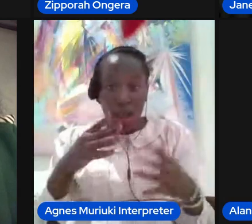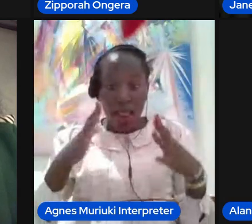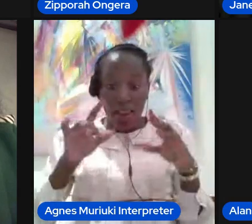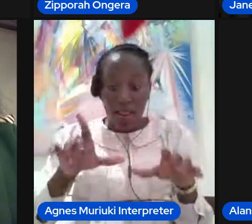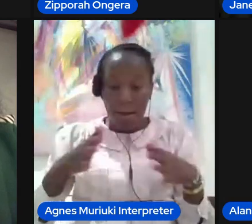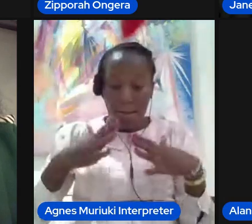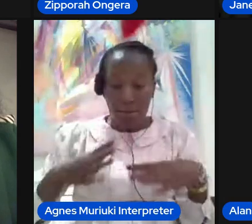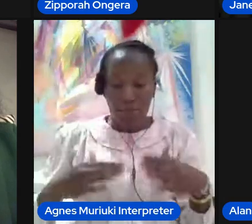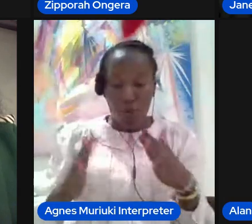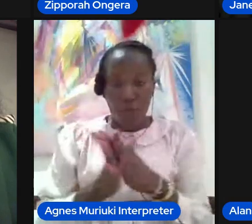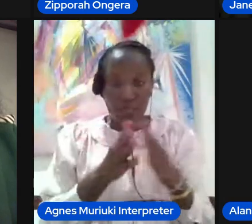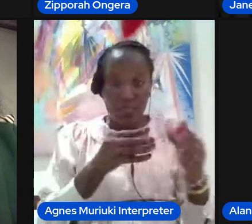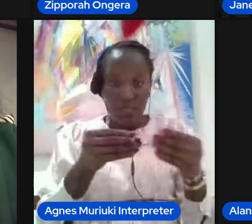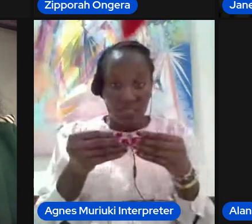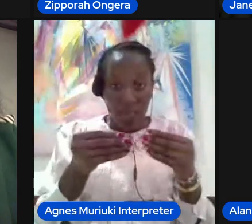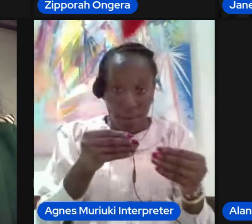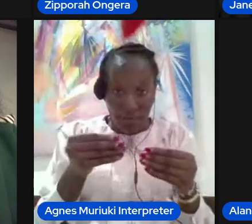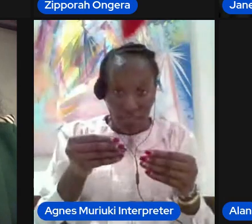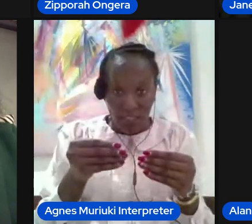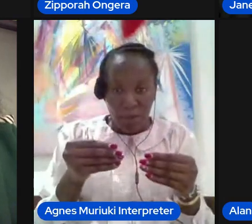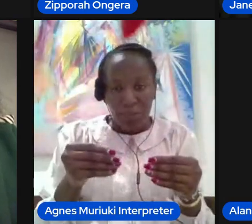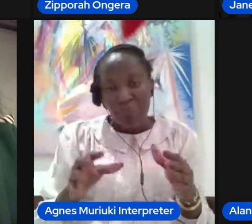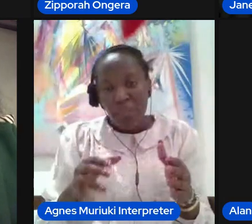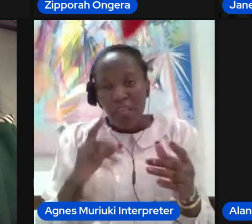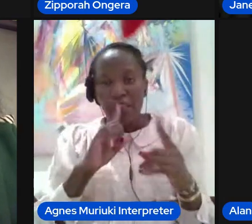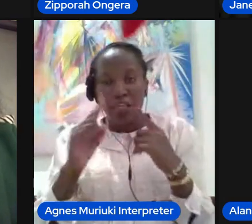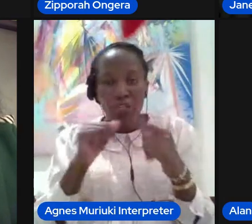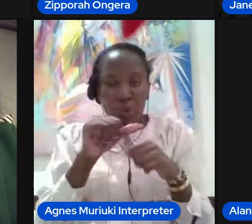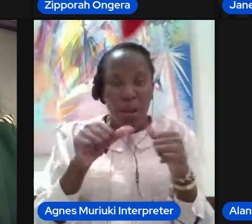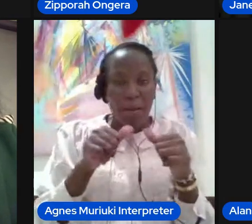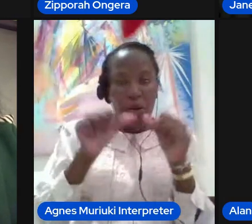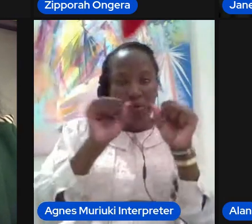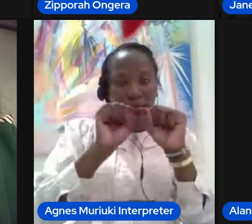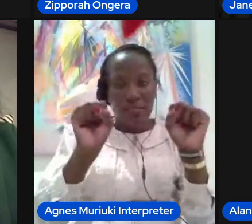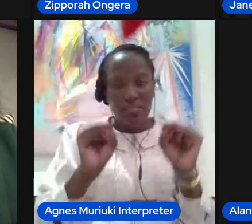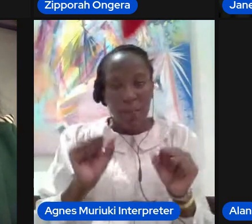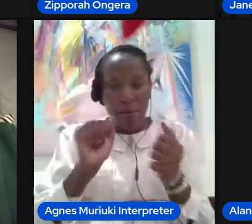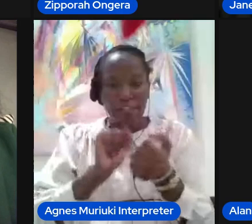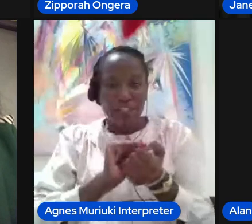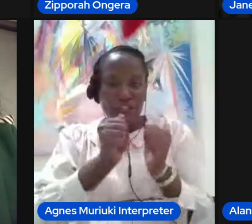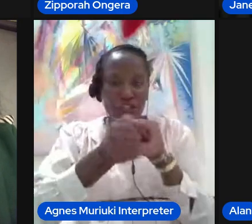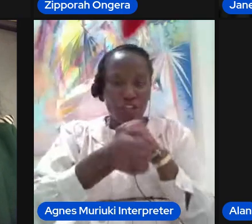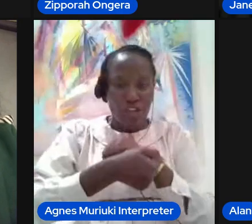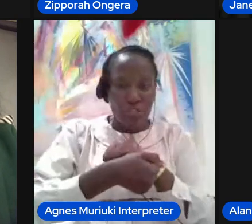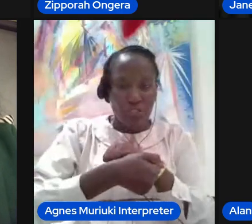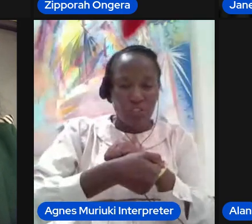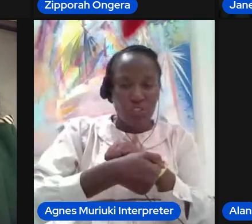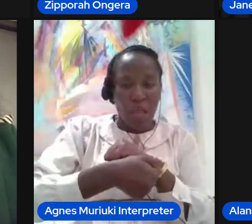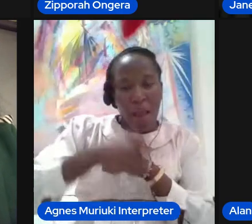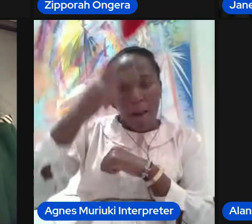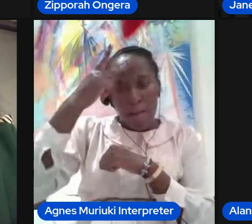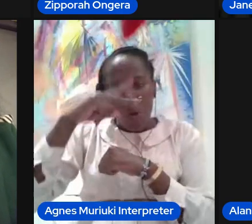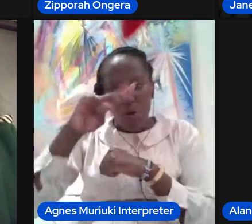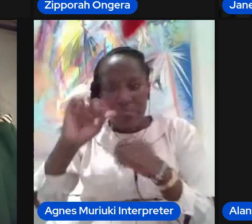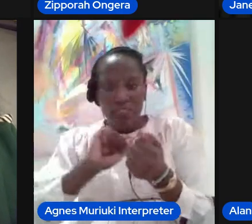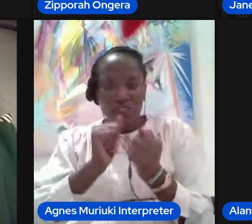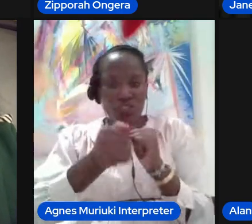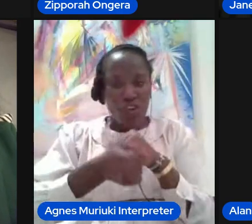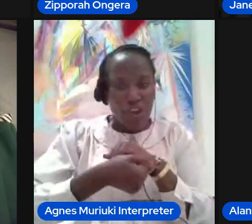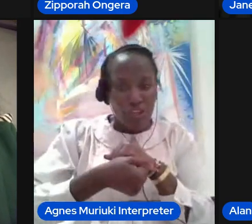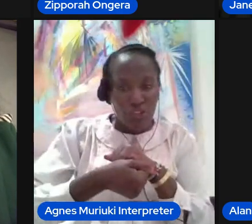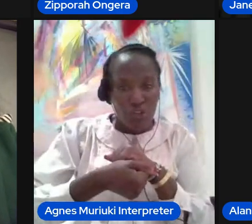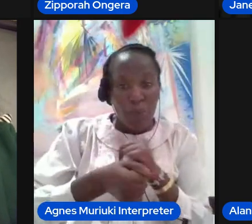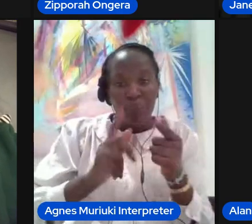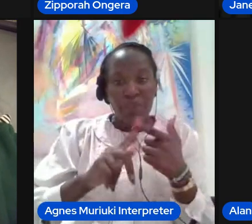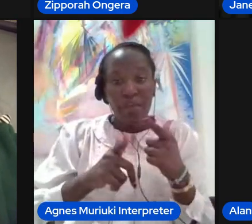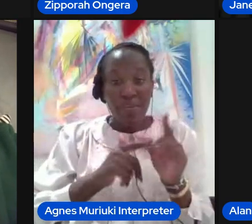about systematic change, policy change, and drive towards that agenda that we want, which is inclusion, which is